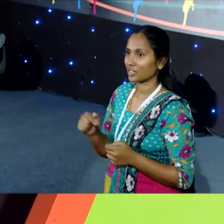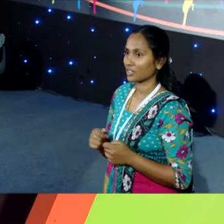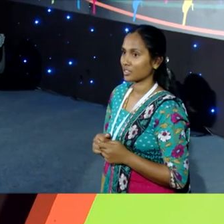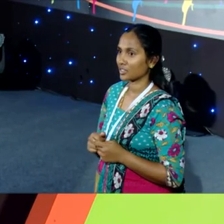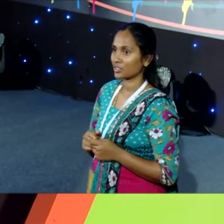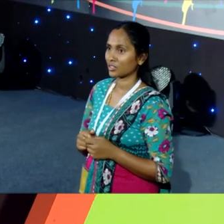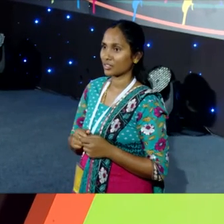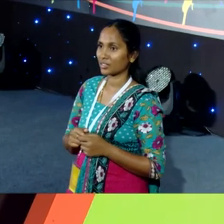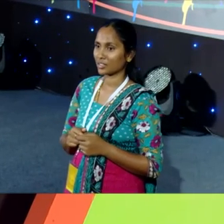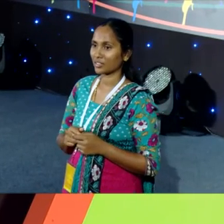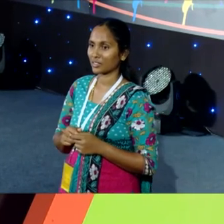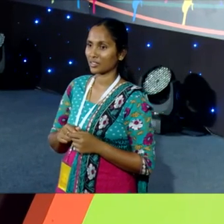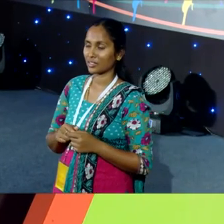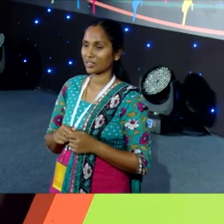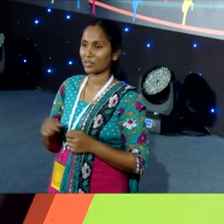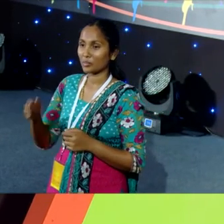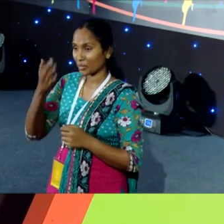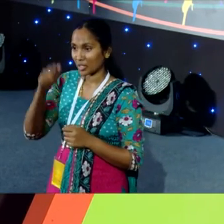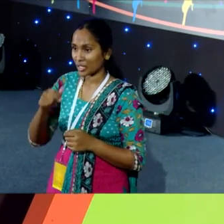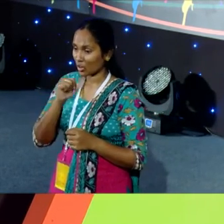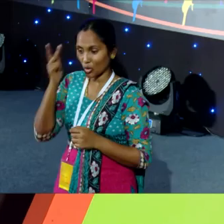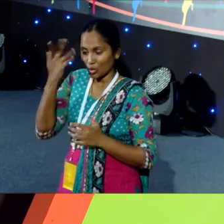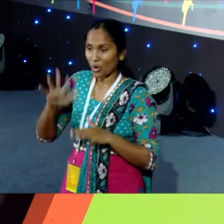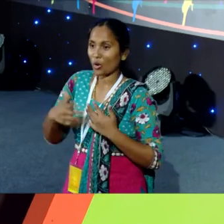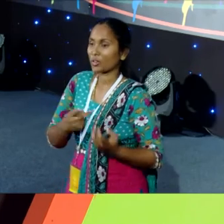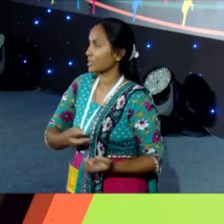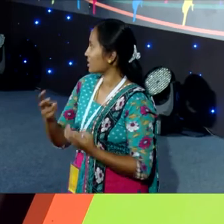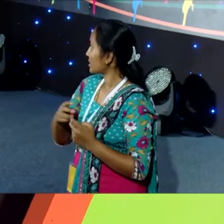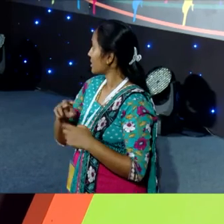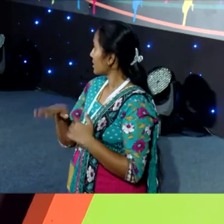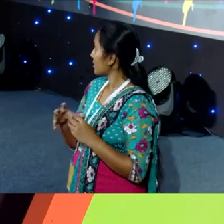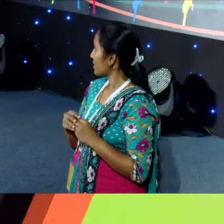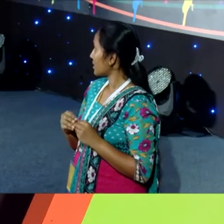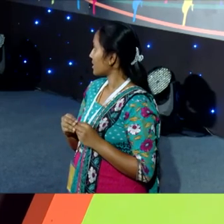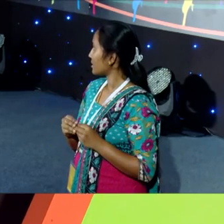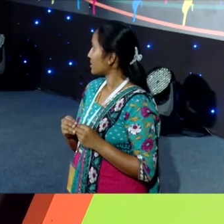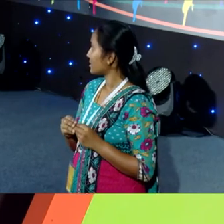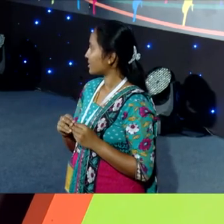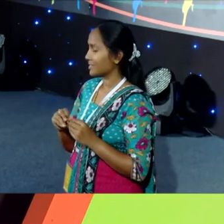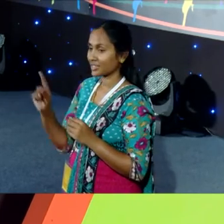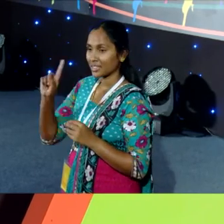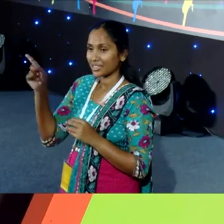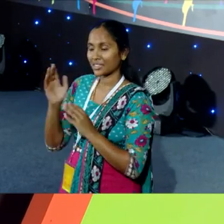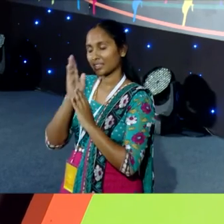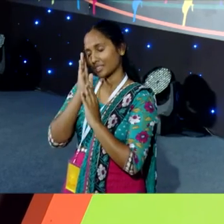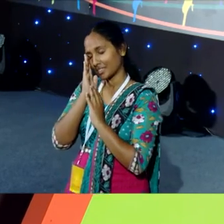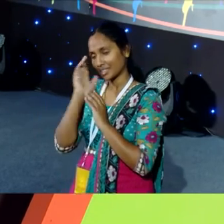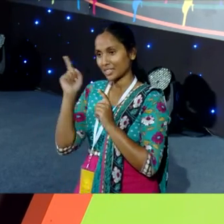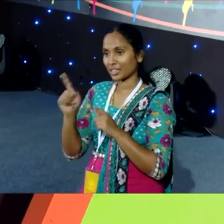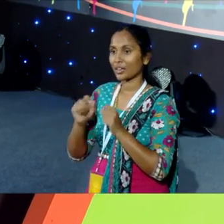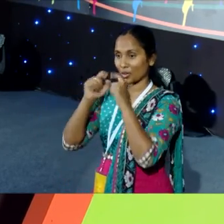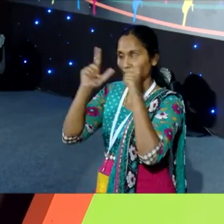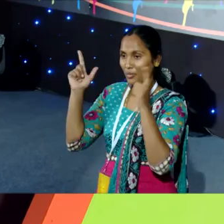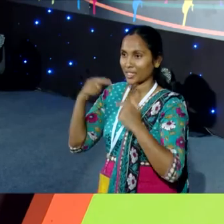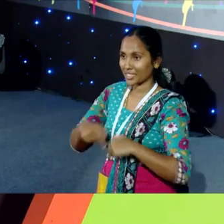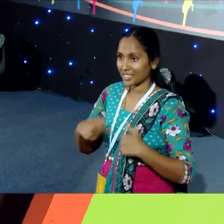vu, because they don't know about Kundalini travel. And that, I know that somewhere in my sleep, I've aroused my, opened my